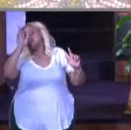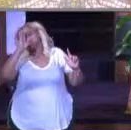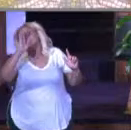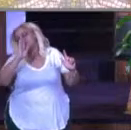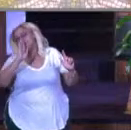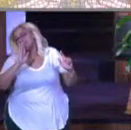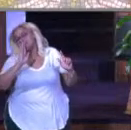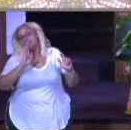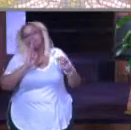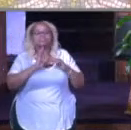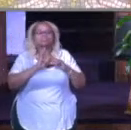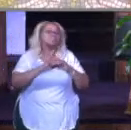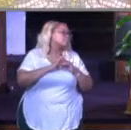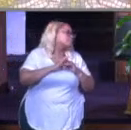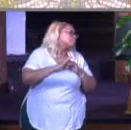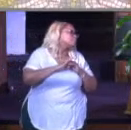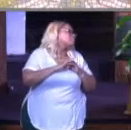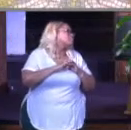and I let